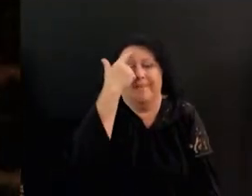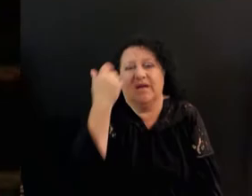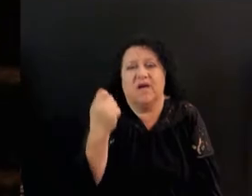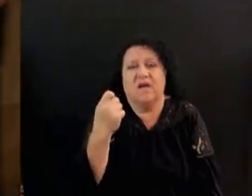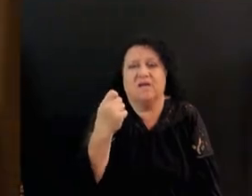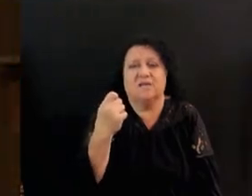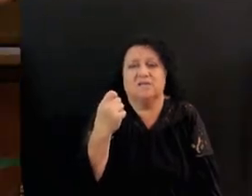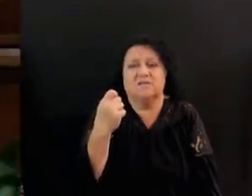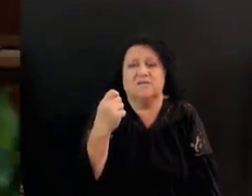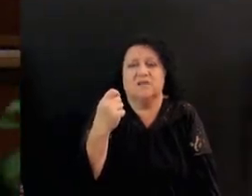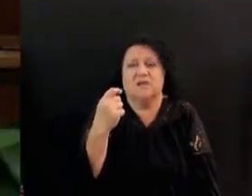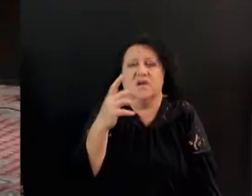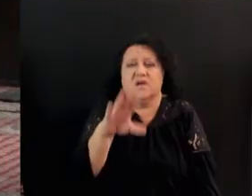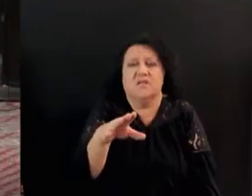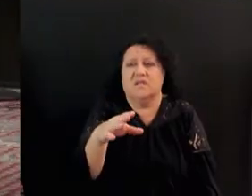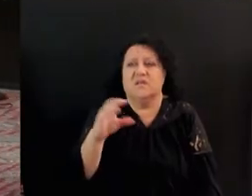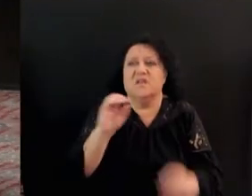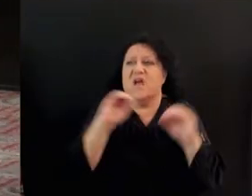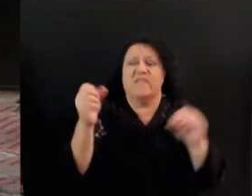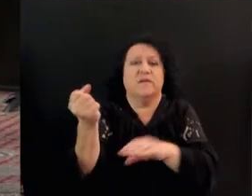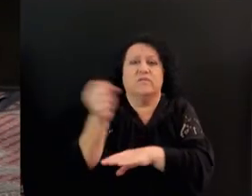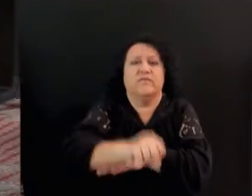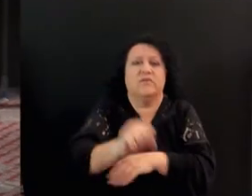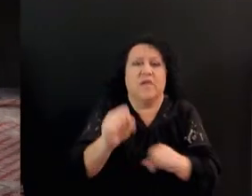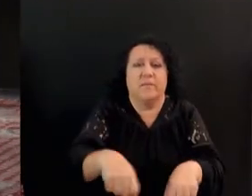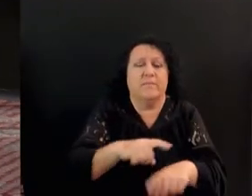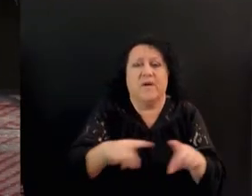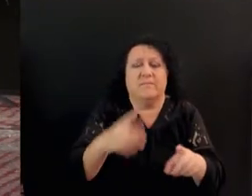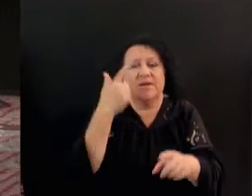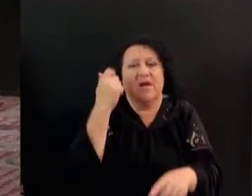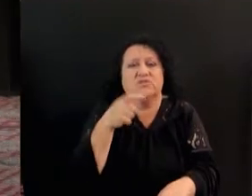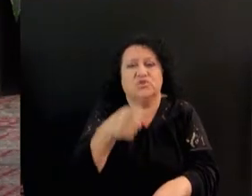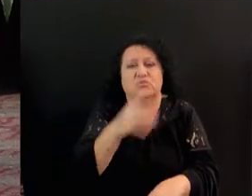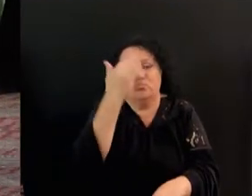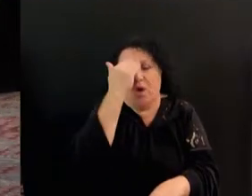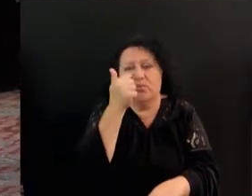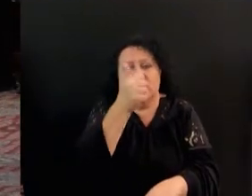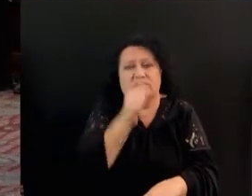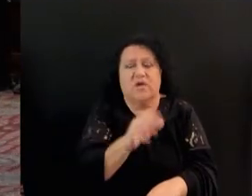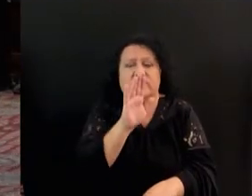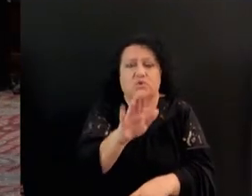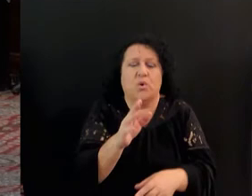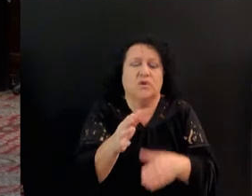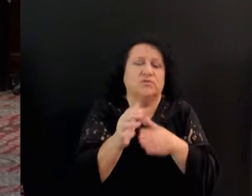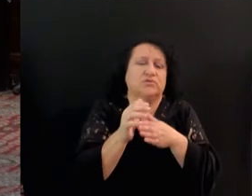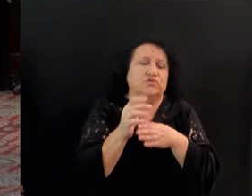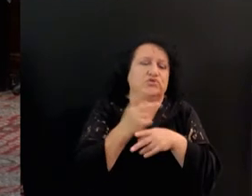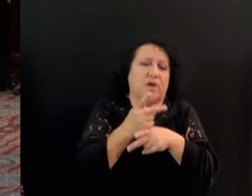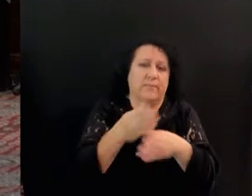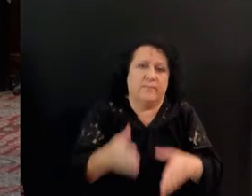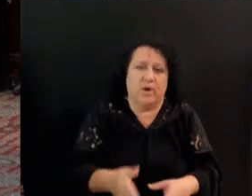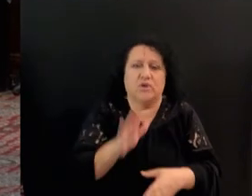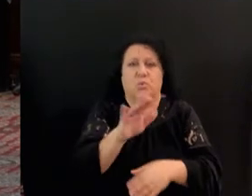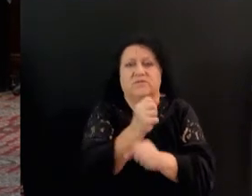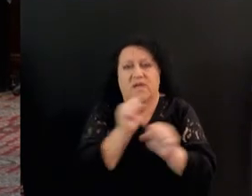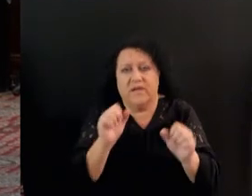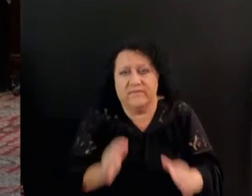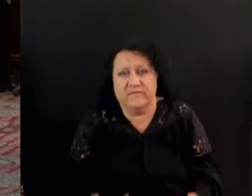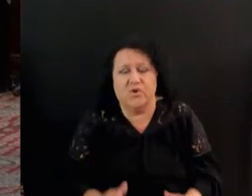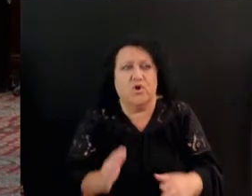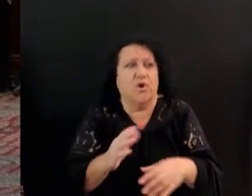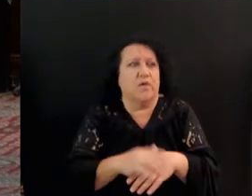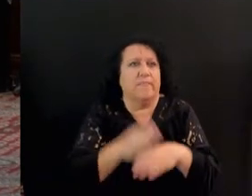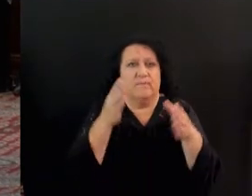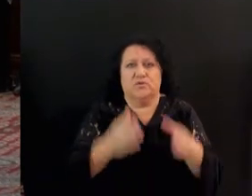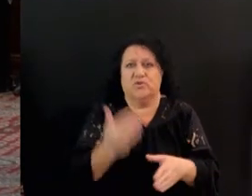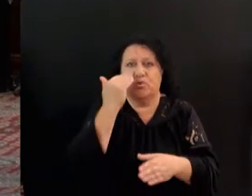and you know who he is as your good shepherd. You know who he is as your savior. You know who he is as the one who knows you better than you know yourself. You know what it means